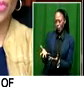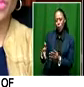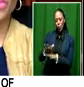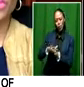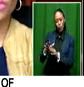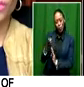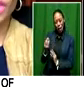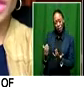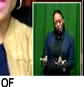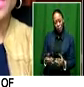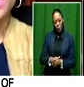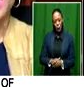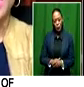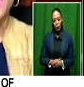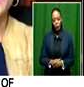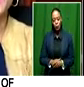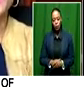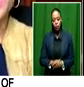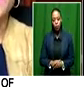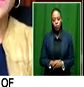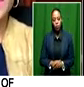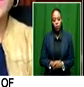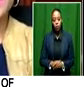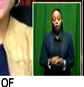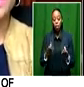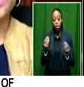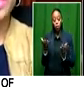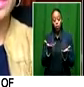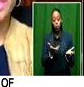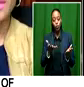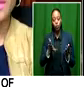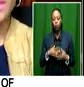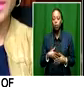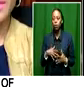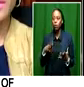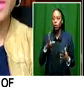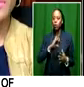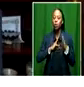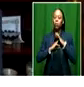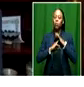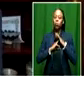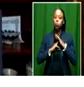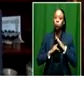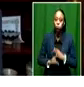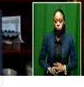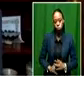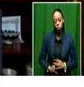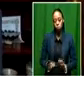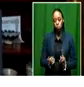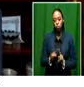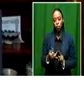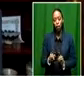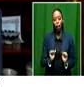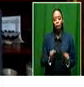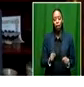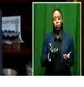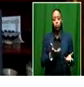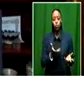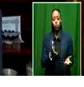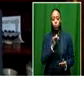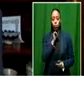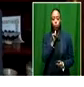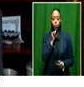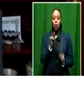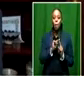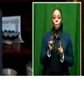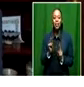currently? I mean, numbers like this are depressing, Leanne, but as depressing as they are,